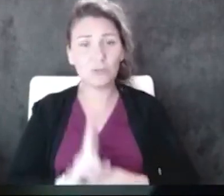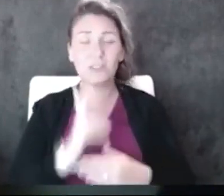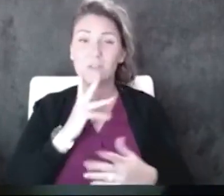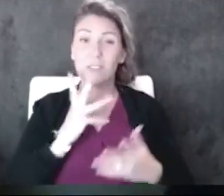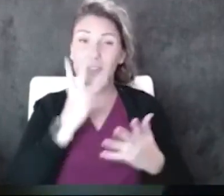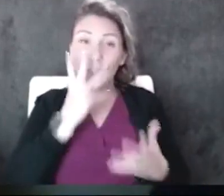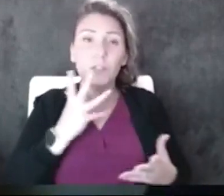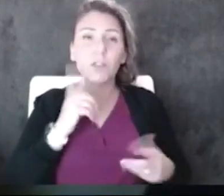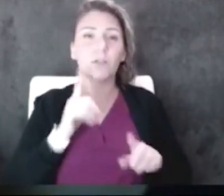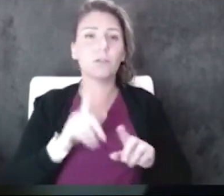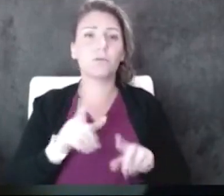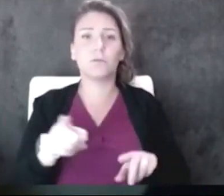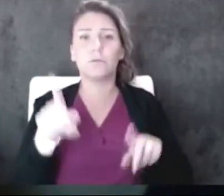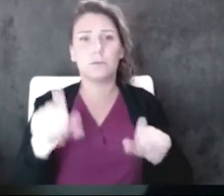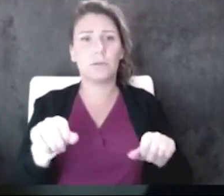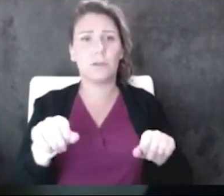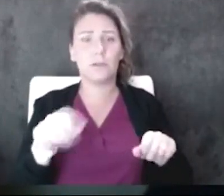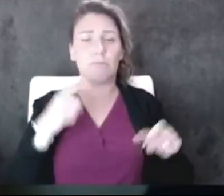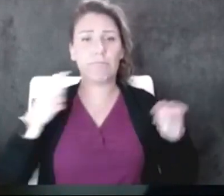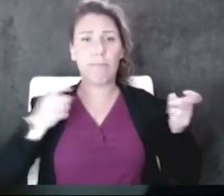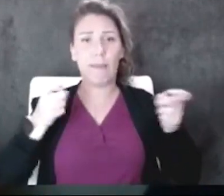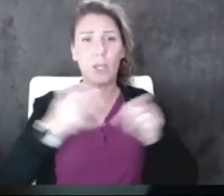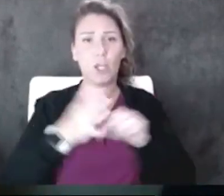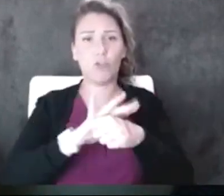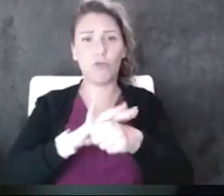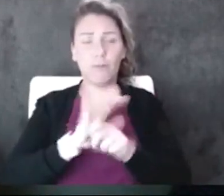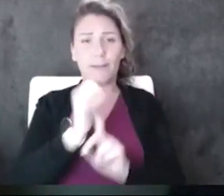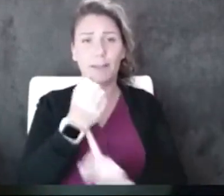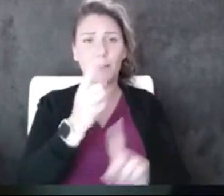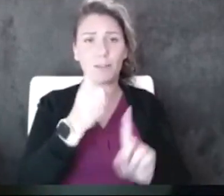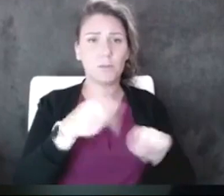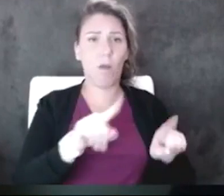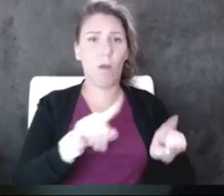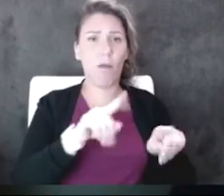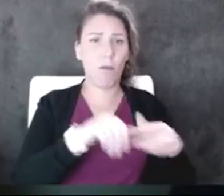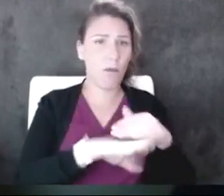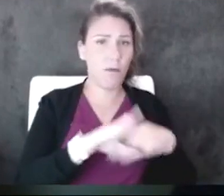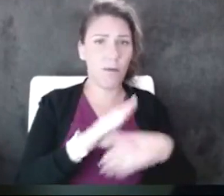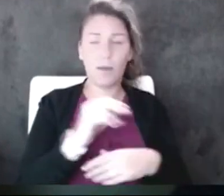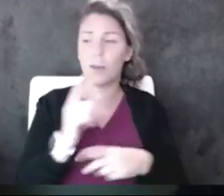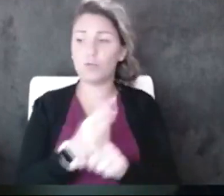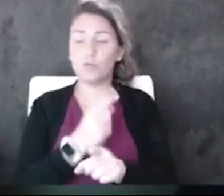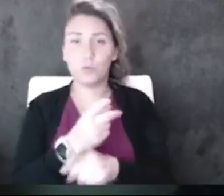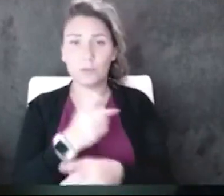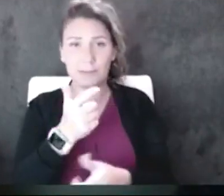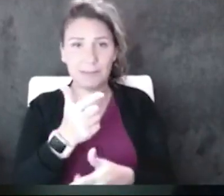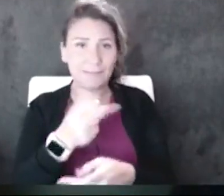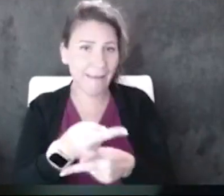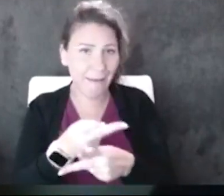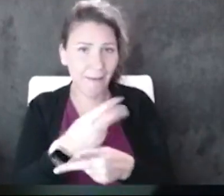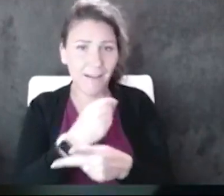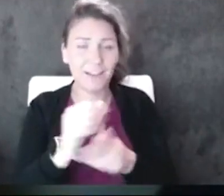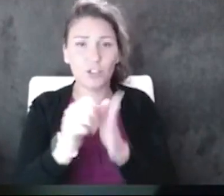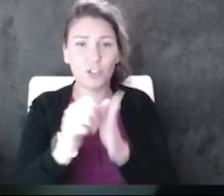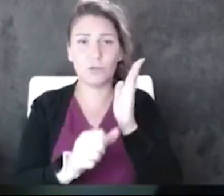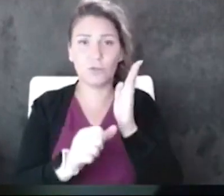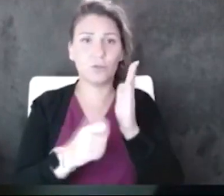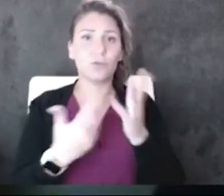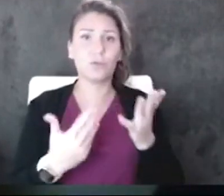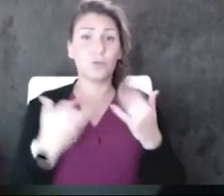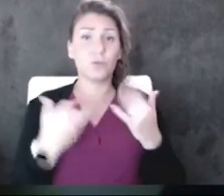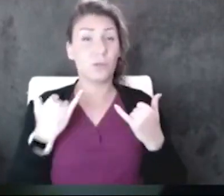so you're able to handle COVID cases as they come in, but also handle routine care and surgeries. So what we're seeing now